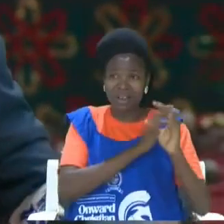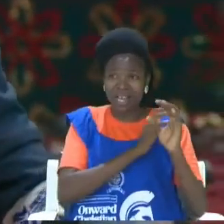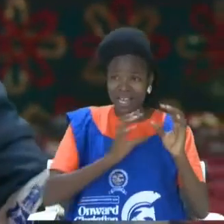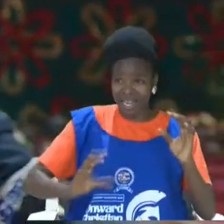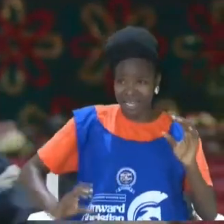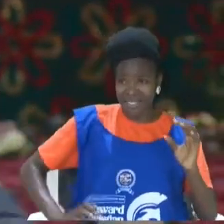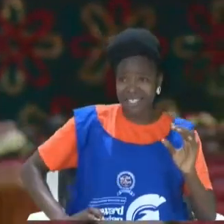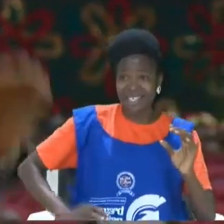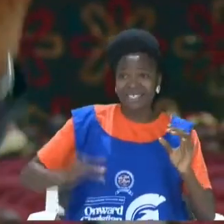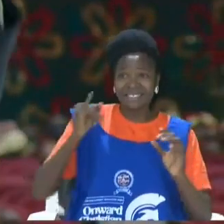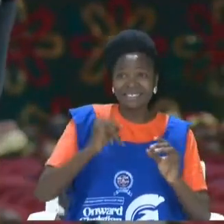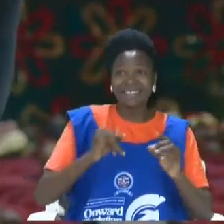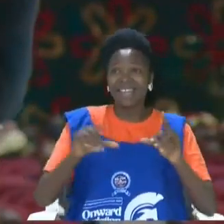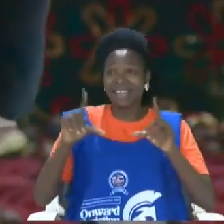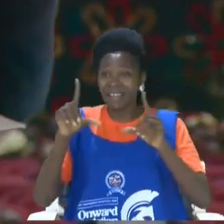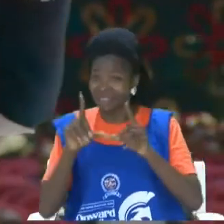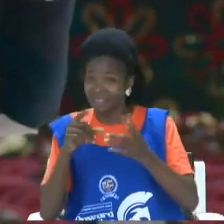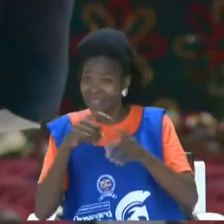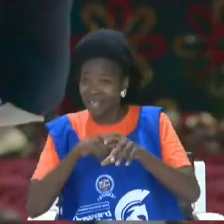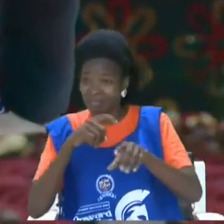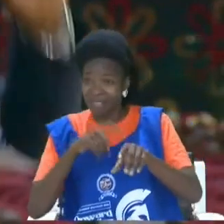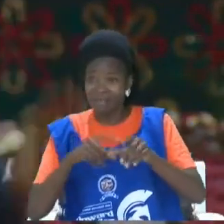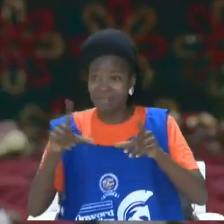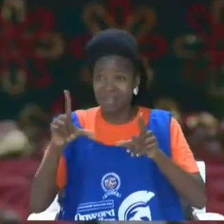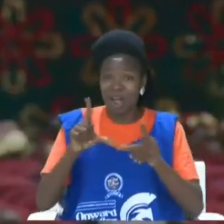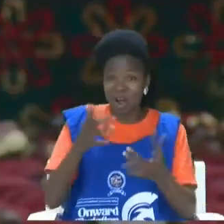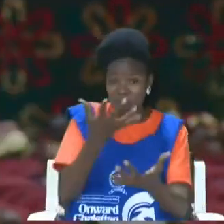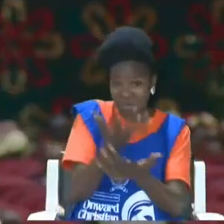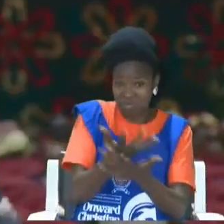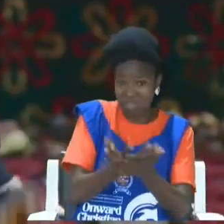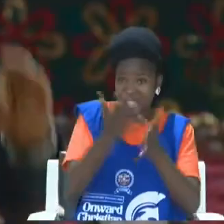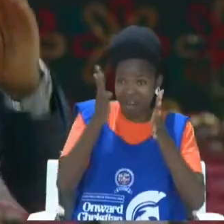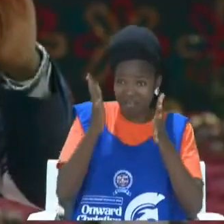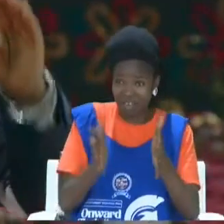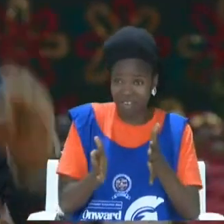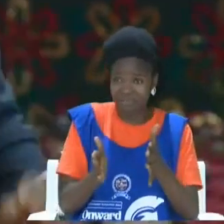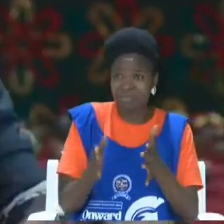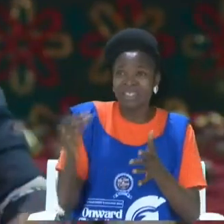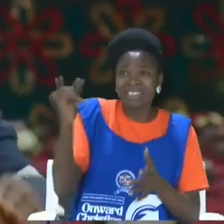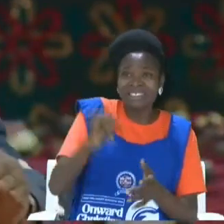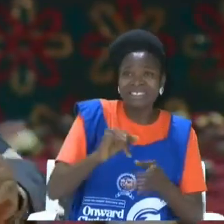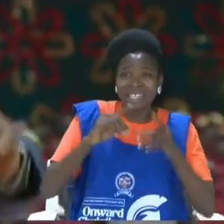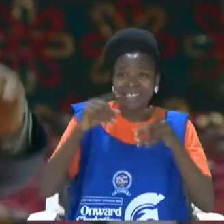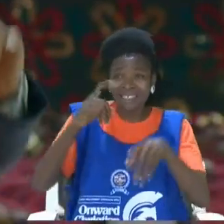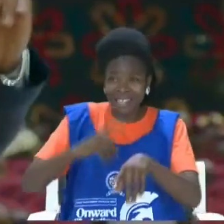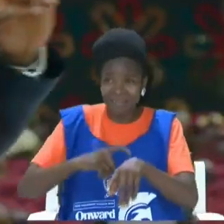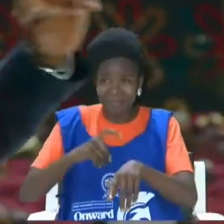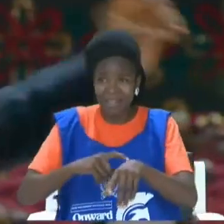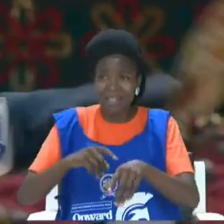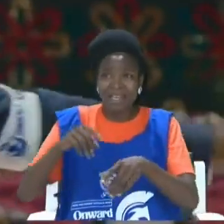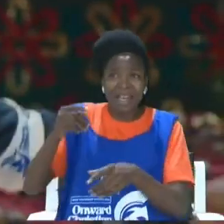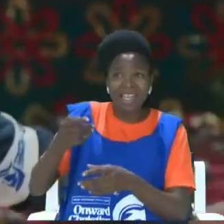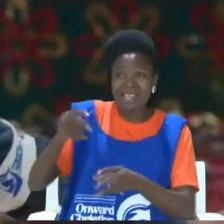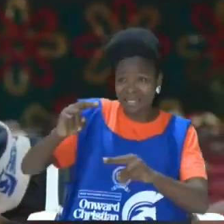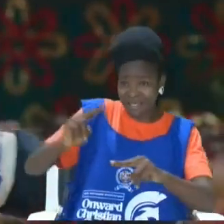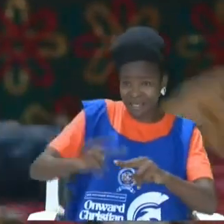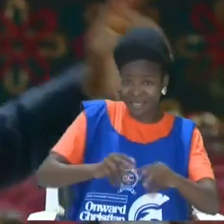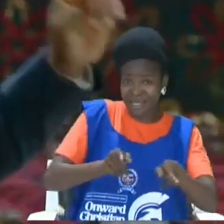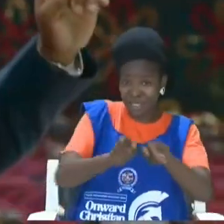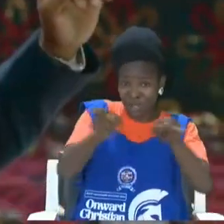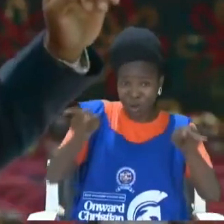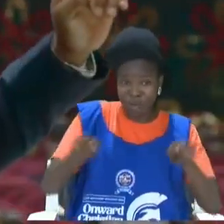the crime level in the prison had fallen, and the crime in the city of Port